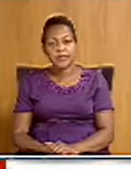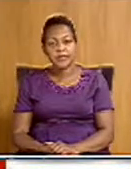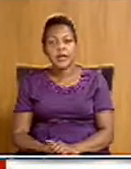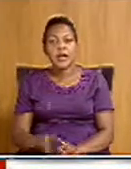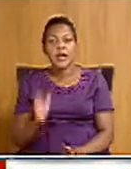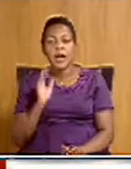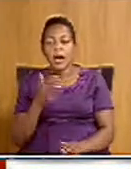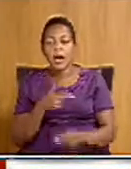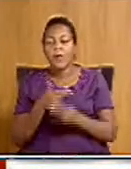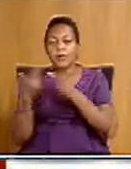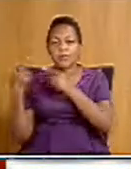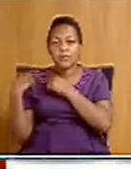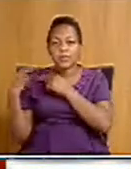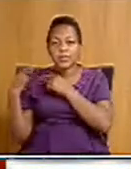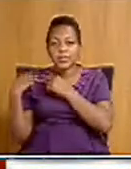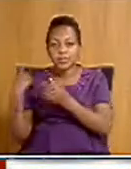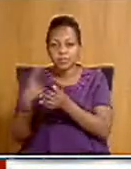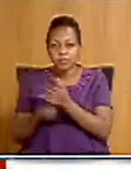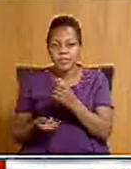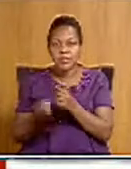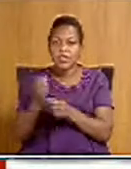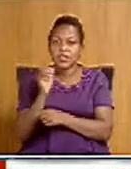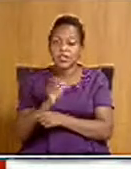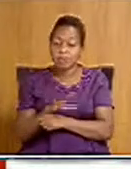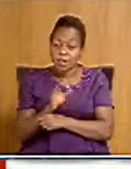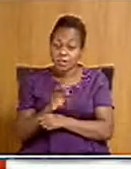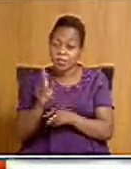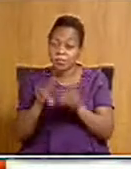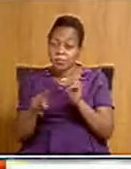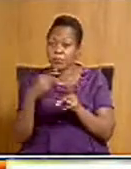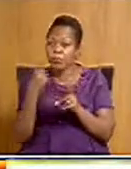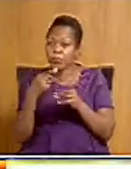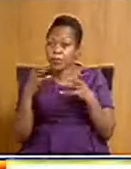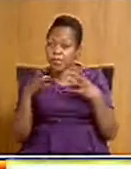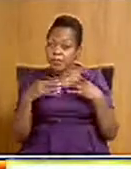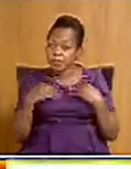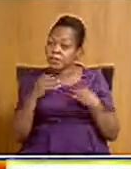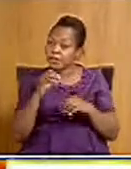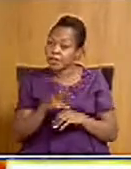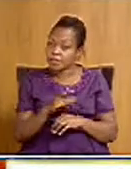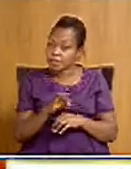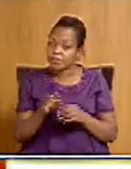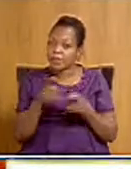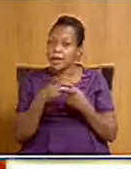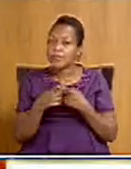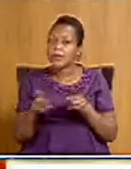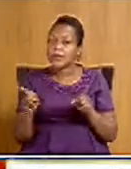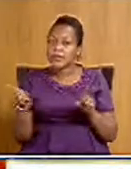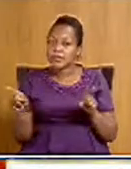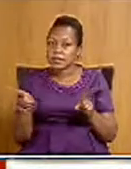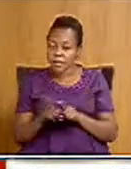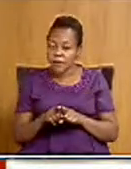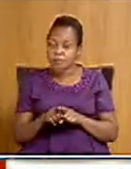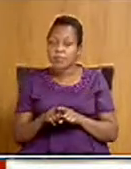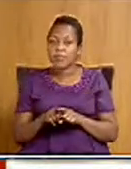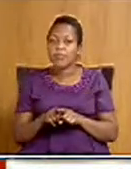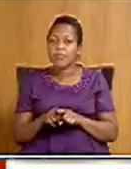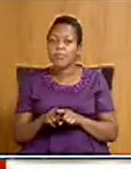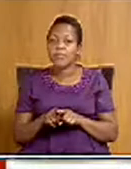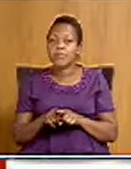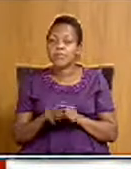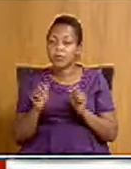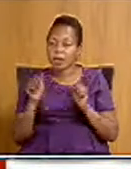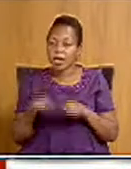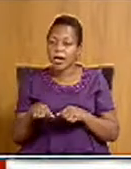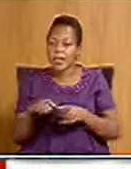Our role there is to advise those who are advisable, but also do our patriotic duty if